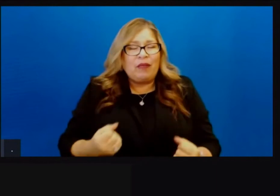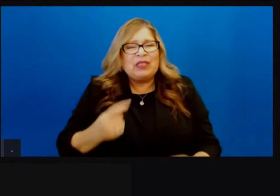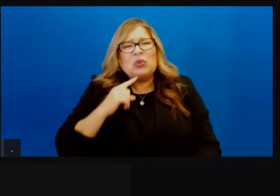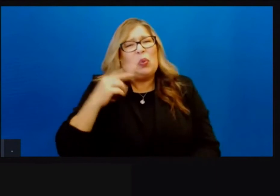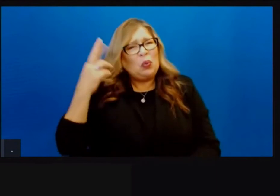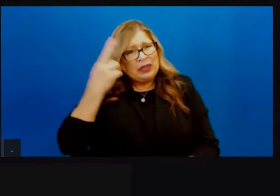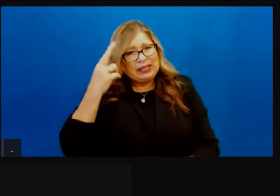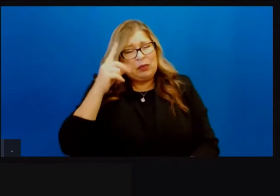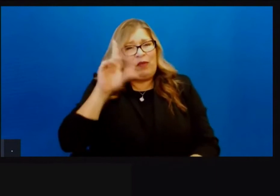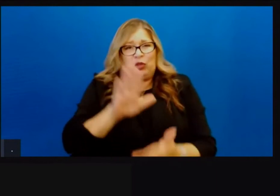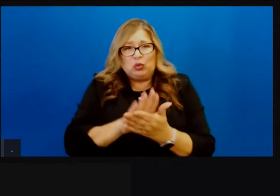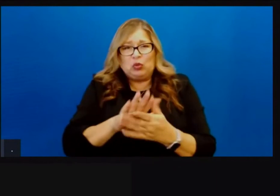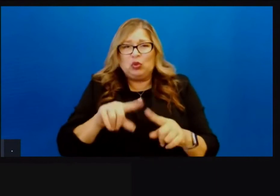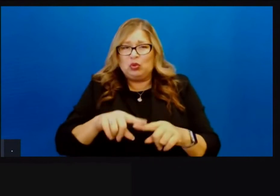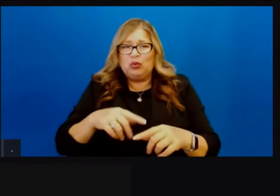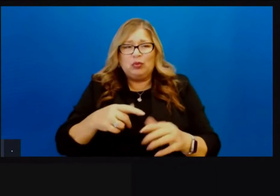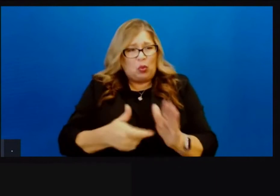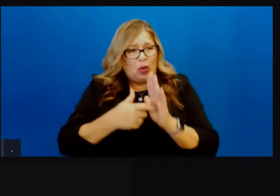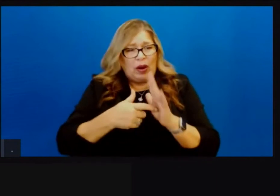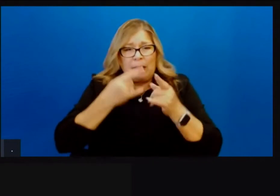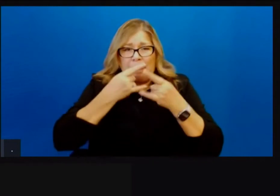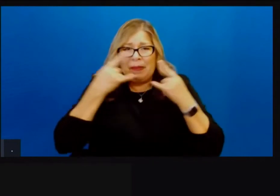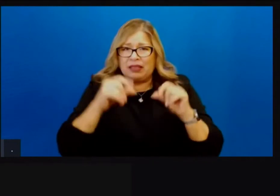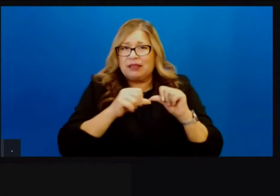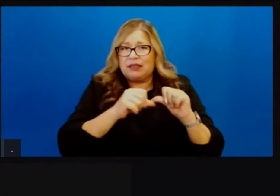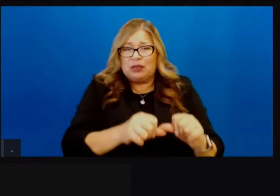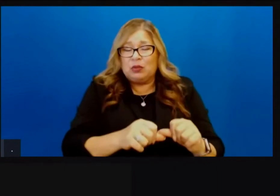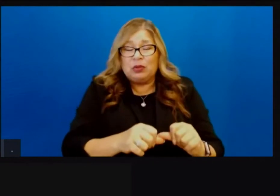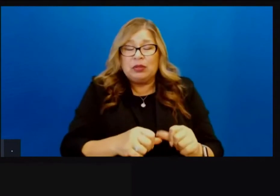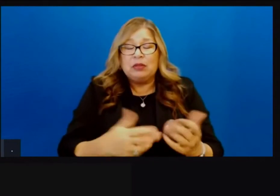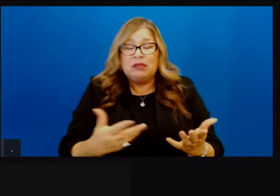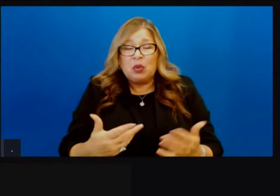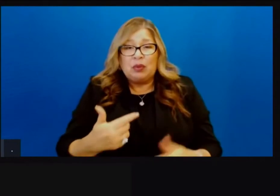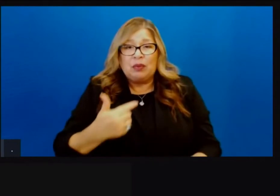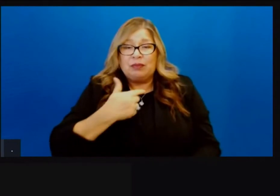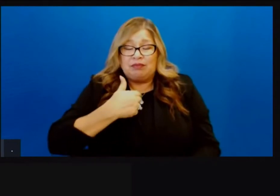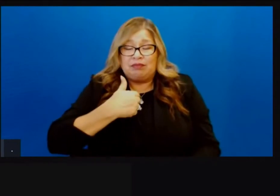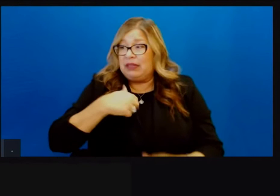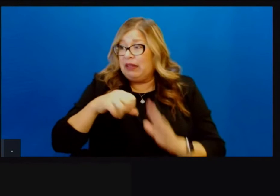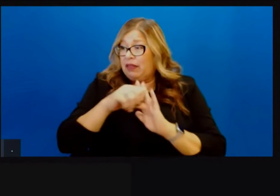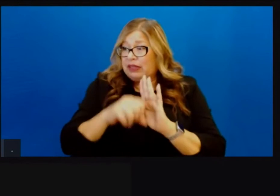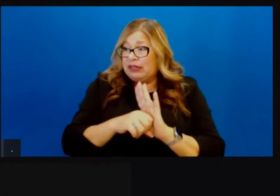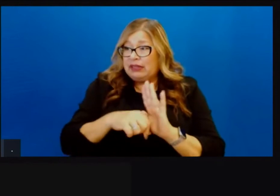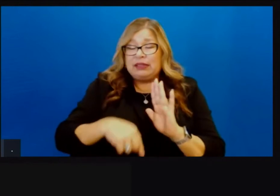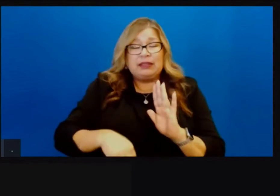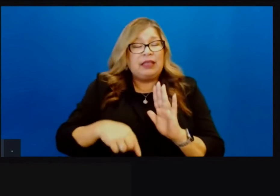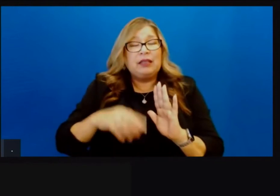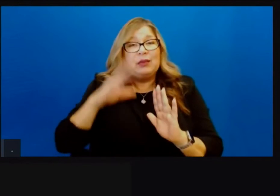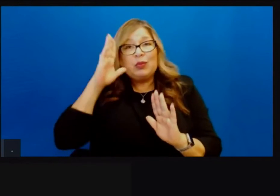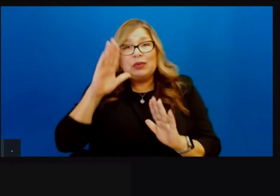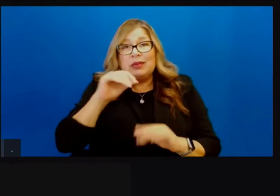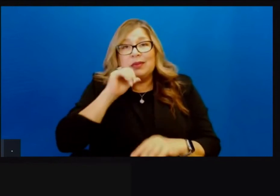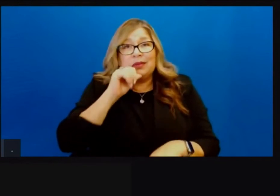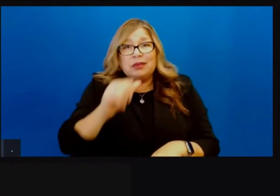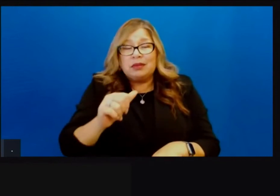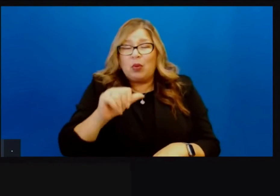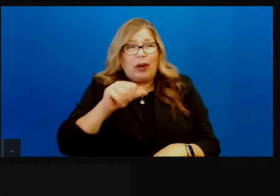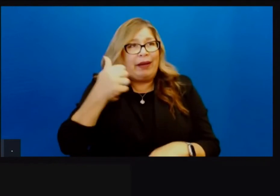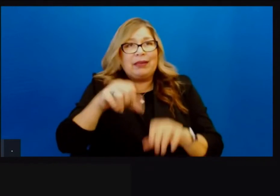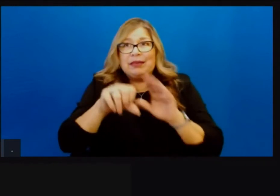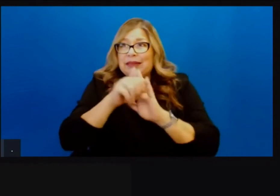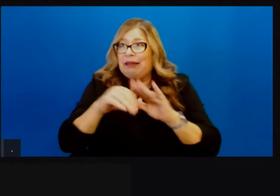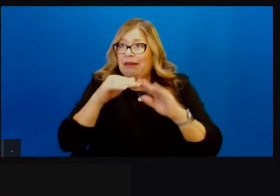make, not one that I'm going to, or anyone at the state level is today going to dictate.